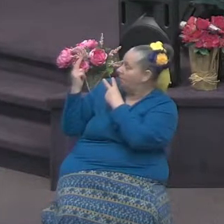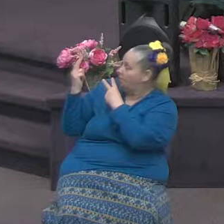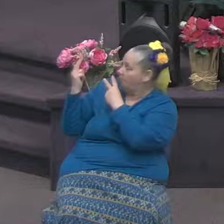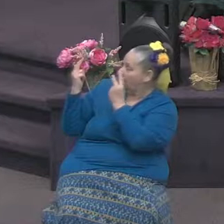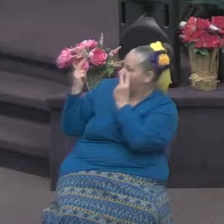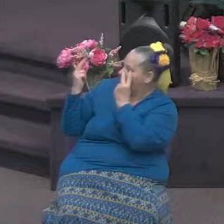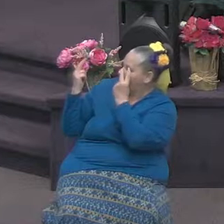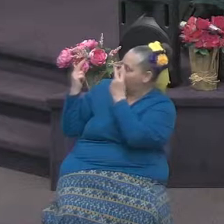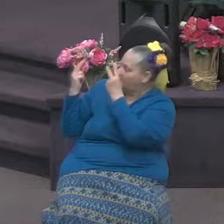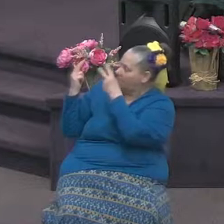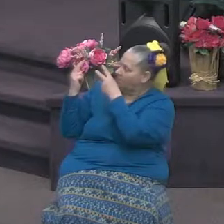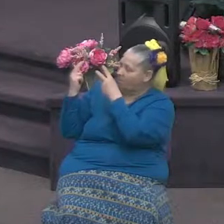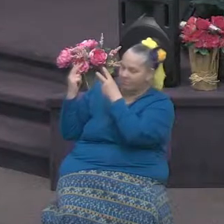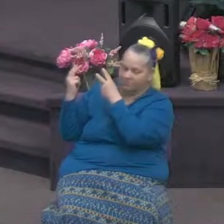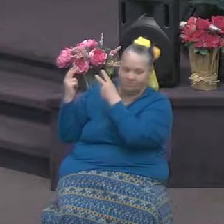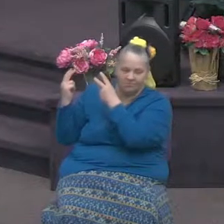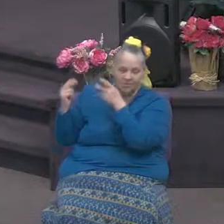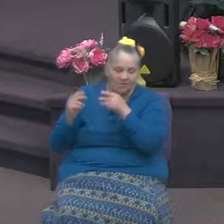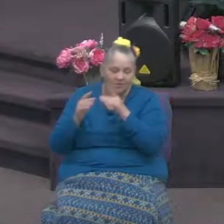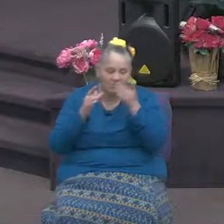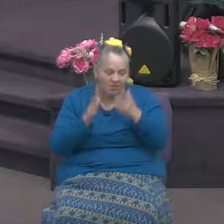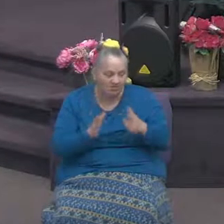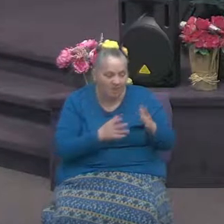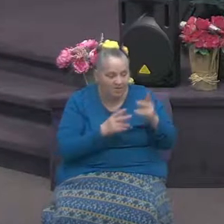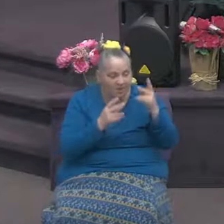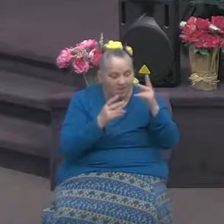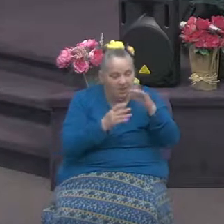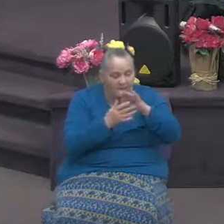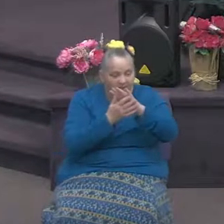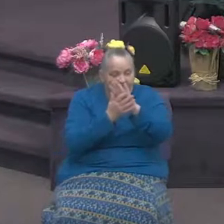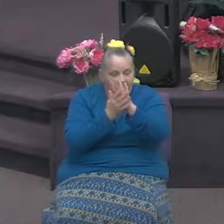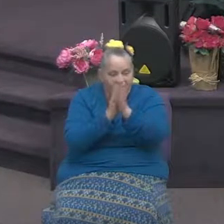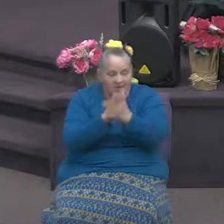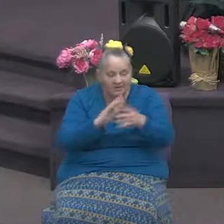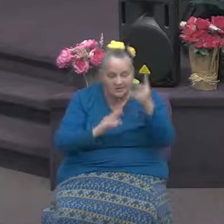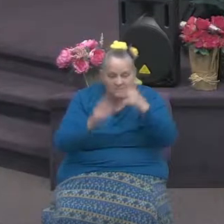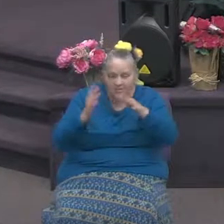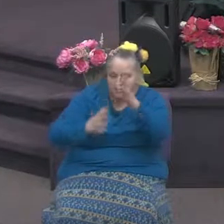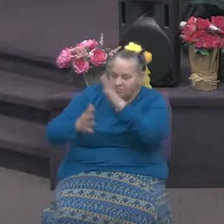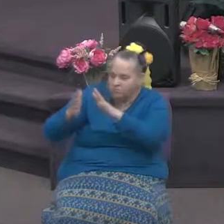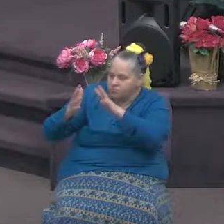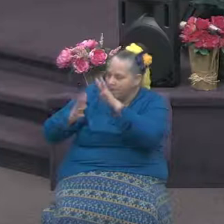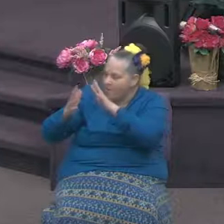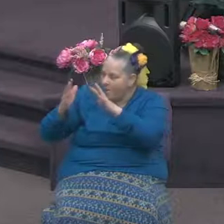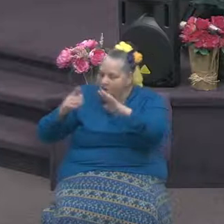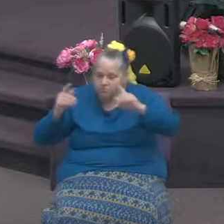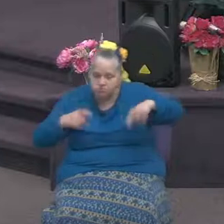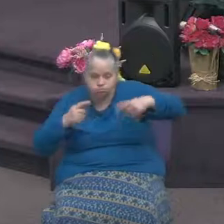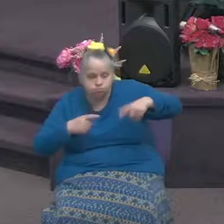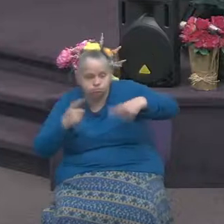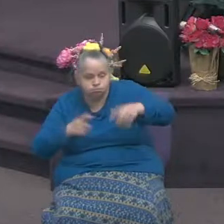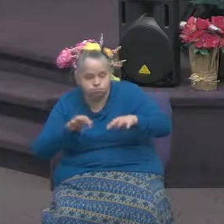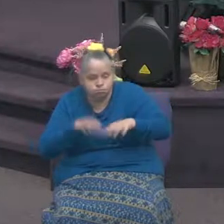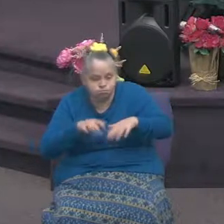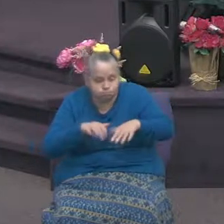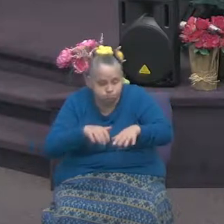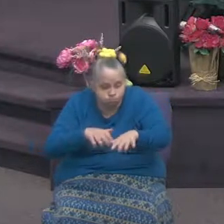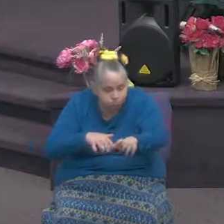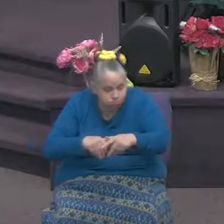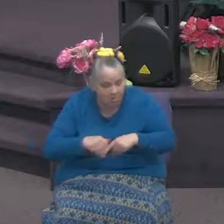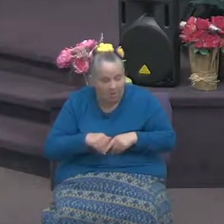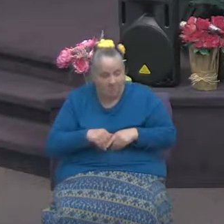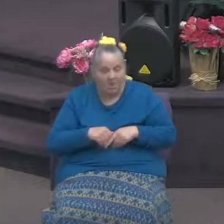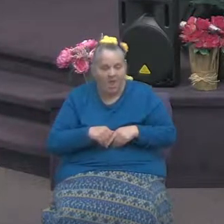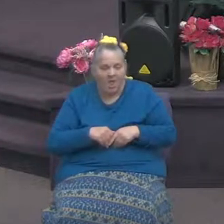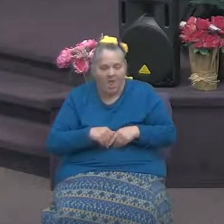the destination, they began to see the smoke billowing. They began to hear the stomps of the horses, the